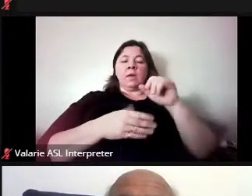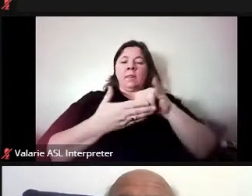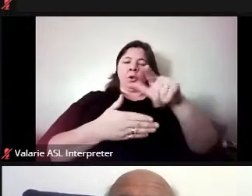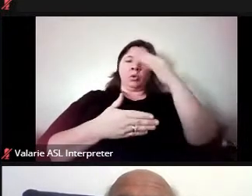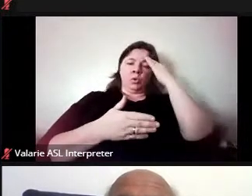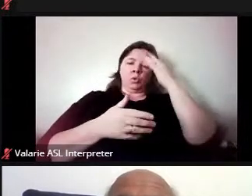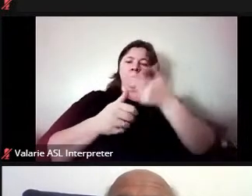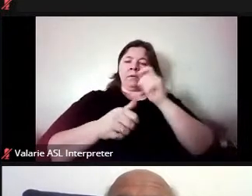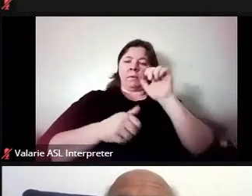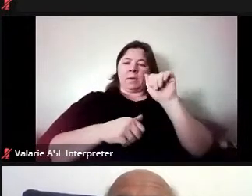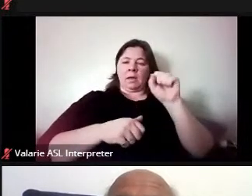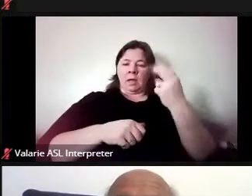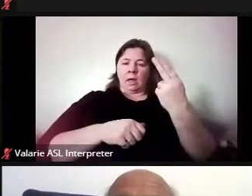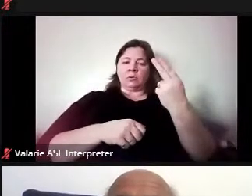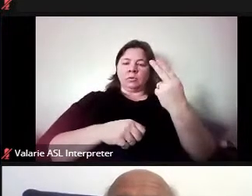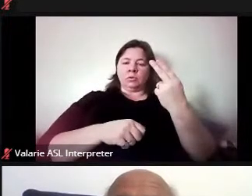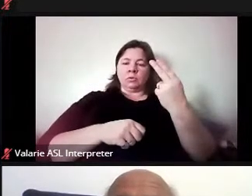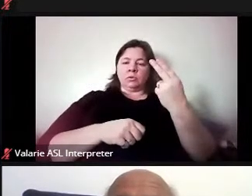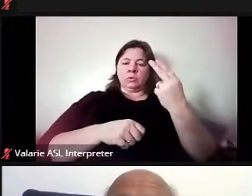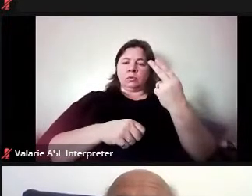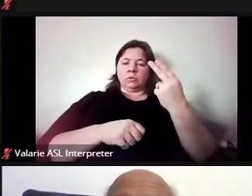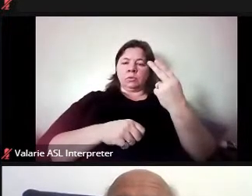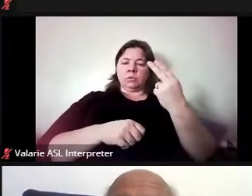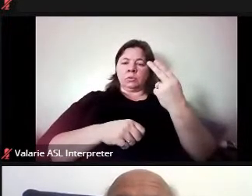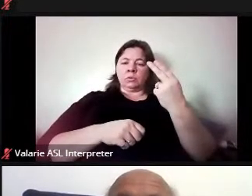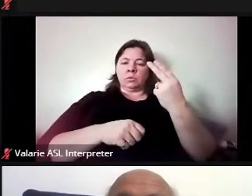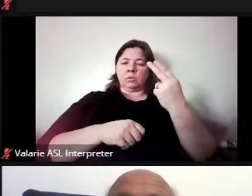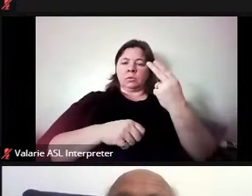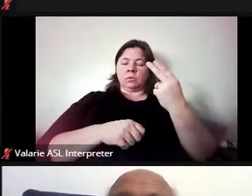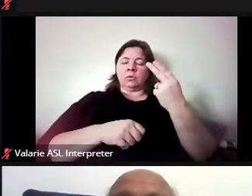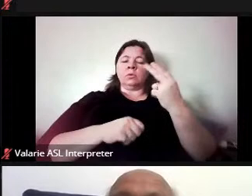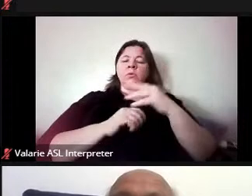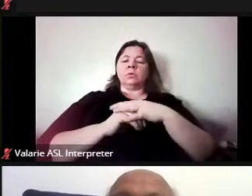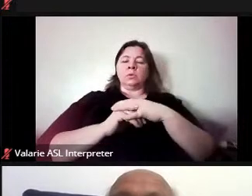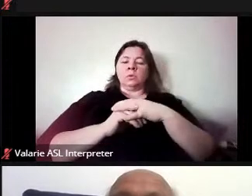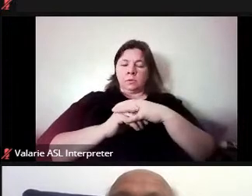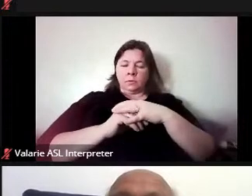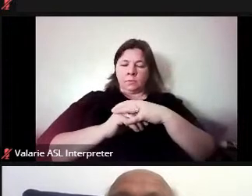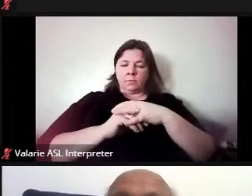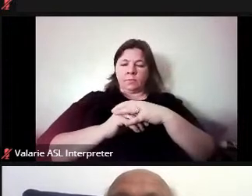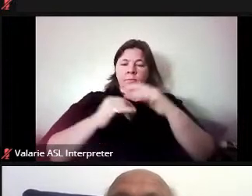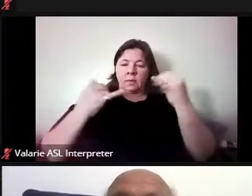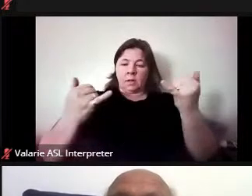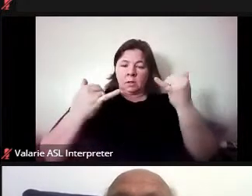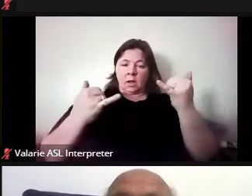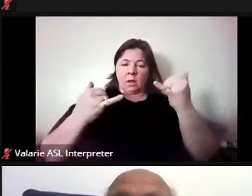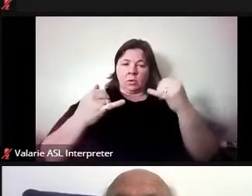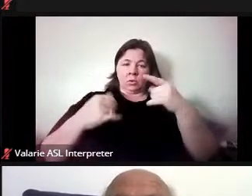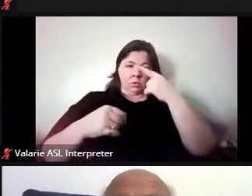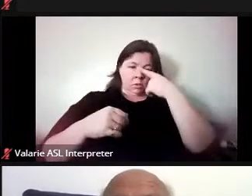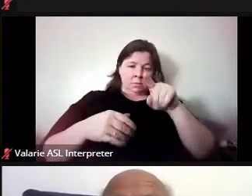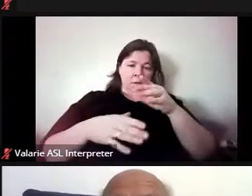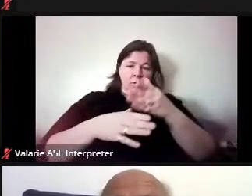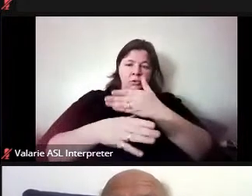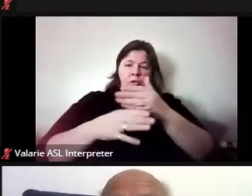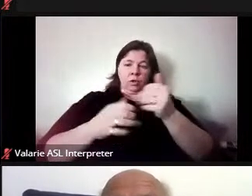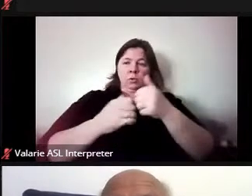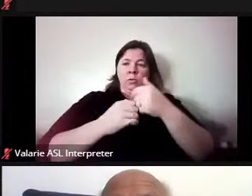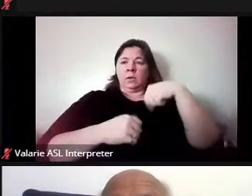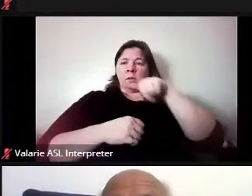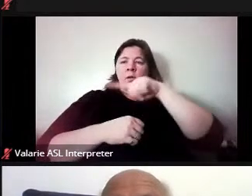his capabilities, obviously, from previous business that you've been in. Now, would you mind sharing with us, because I